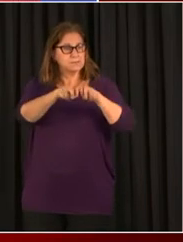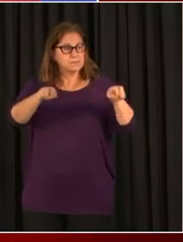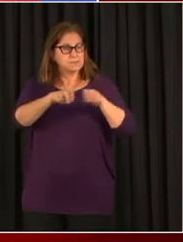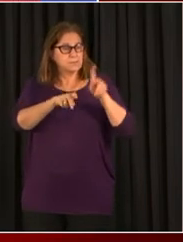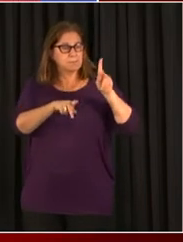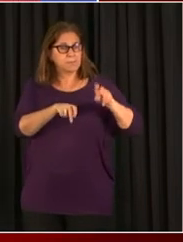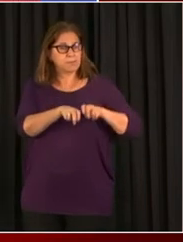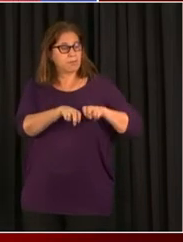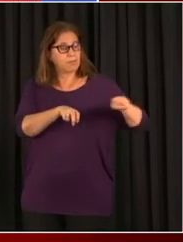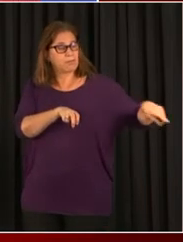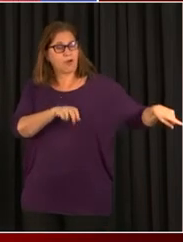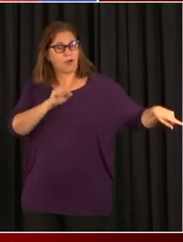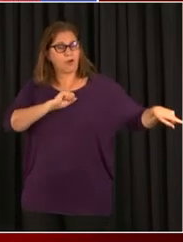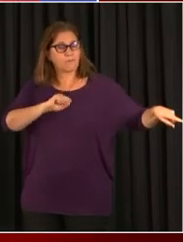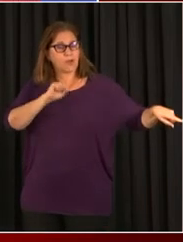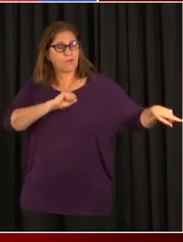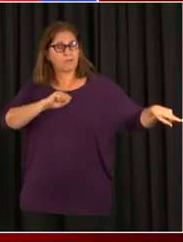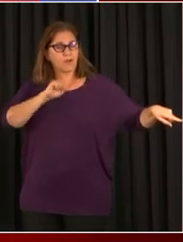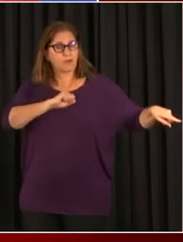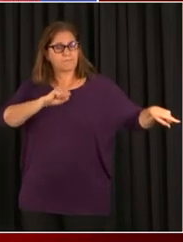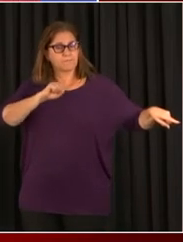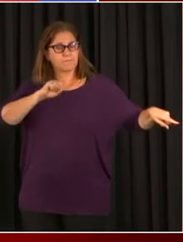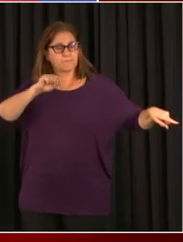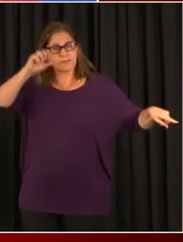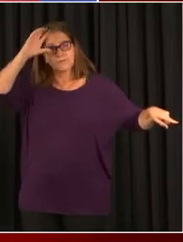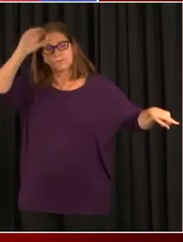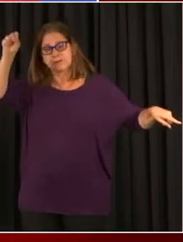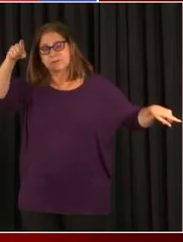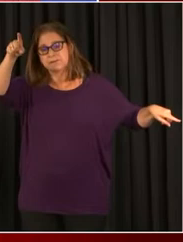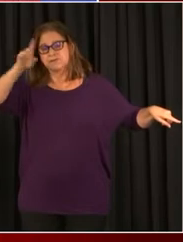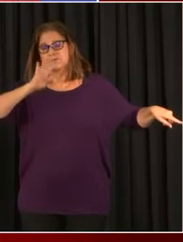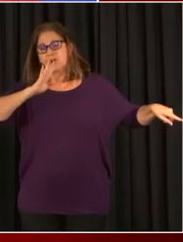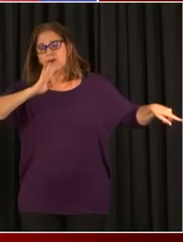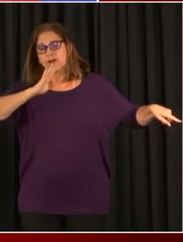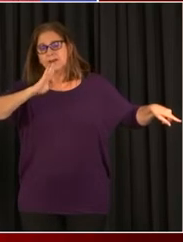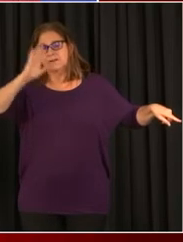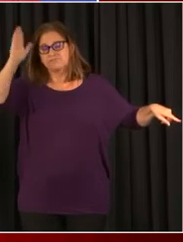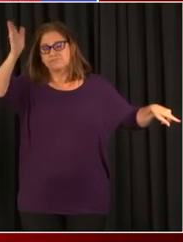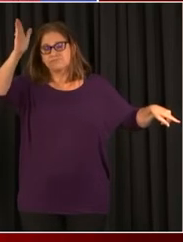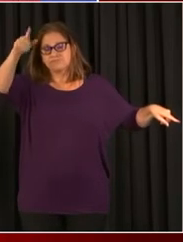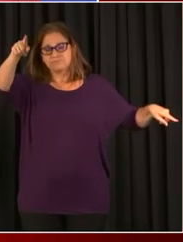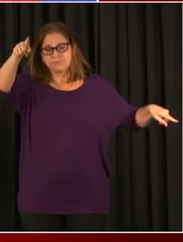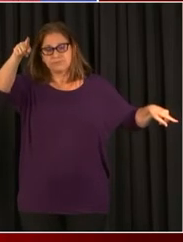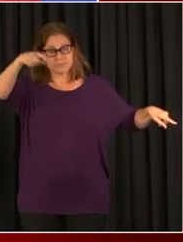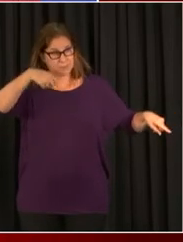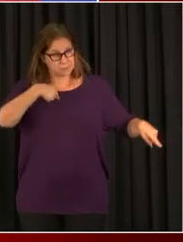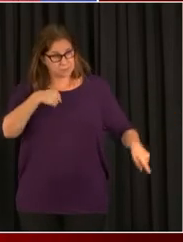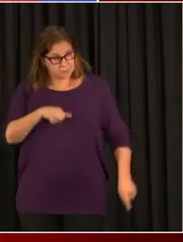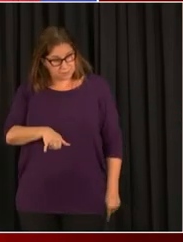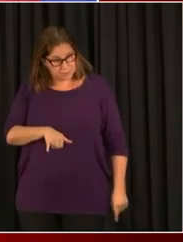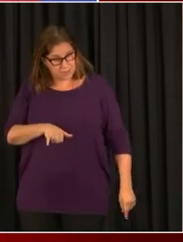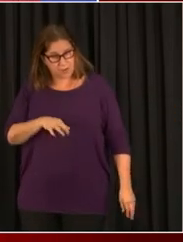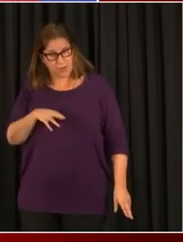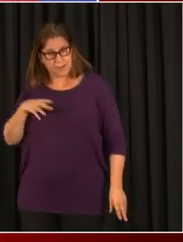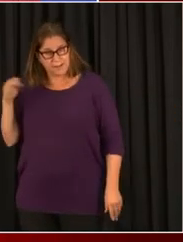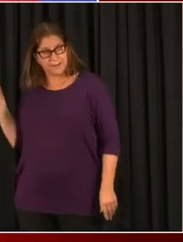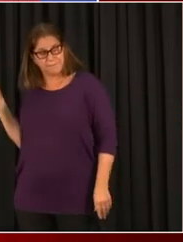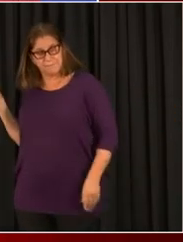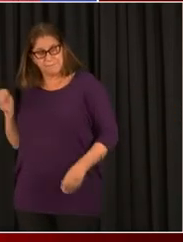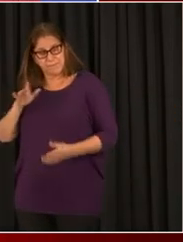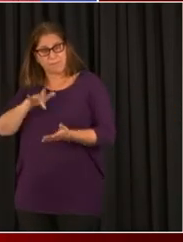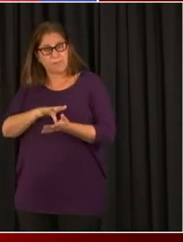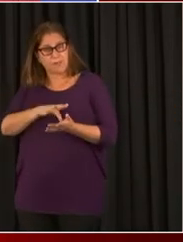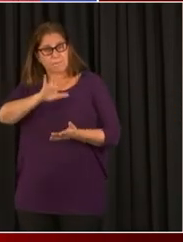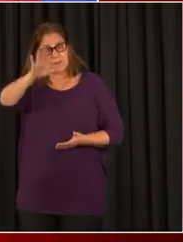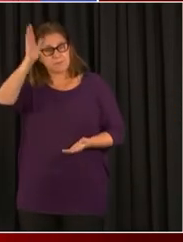remarks? If you're not, you shouldn't go. So those are the types of very